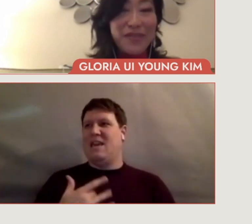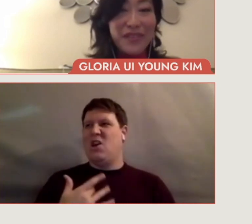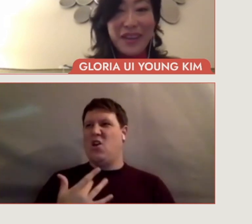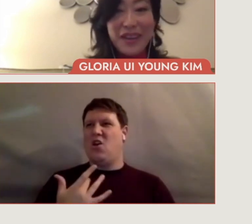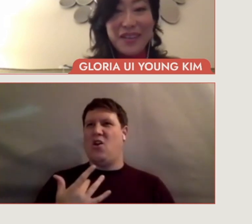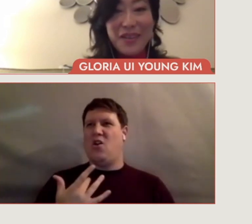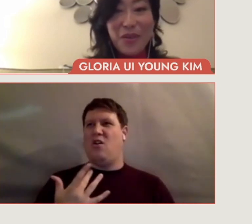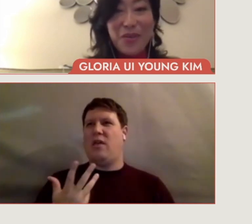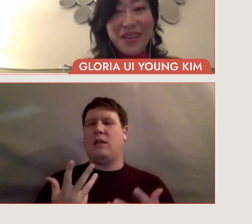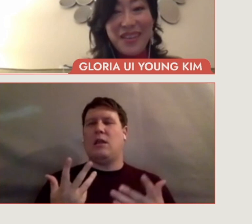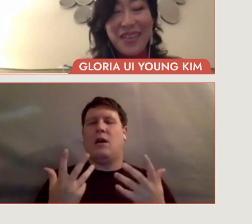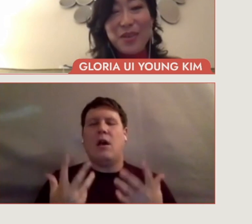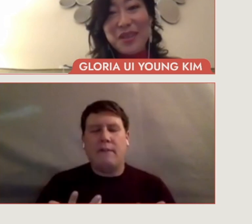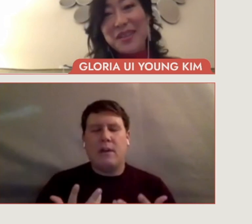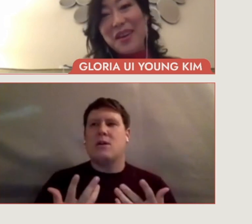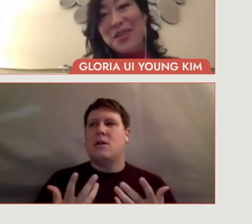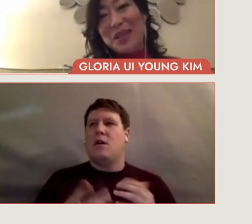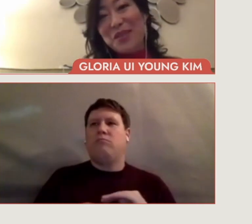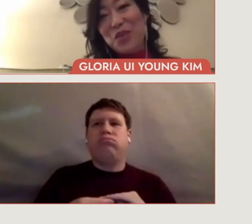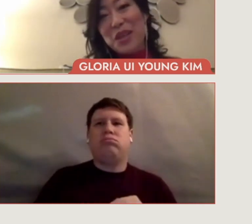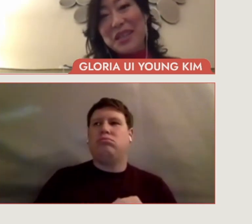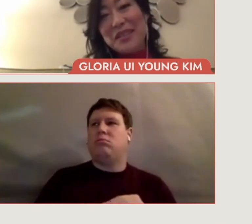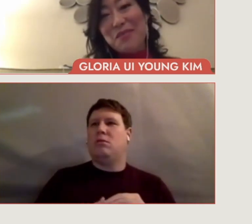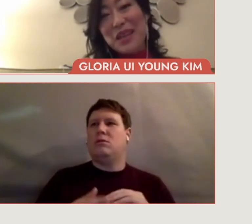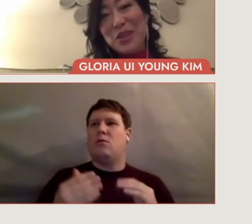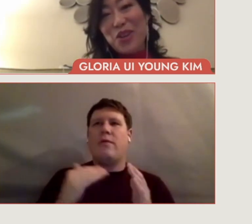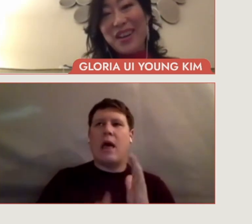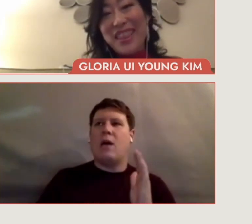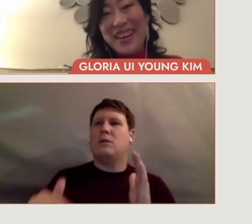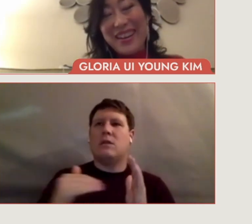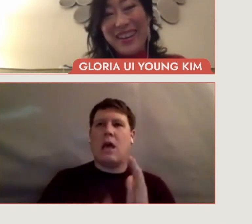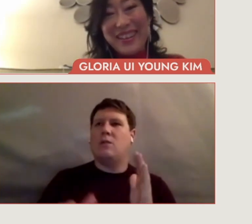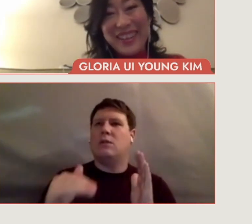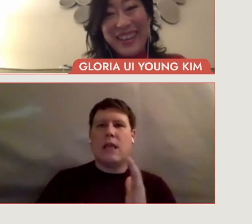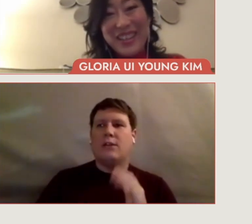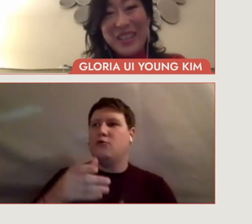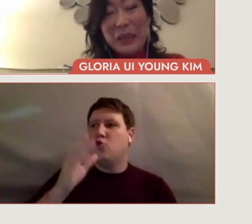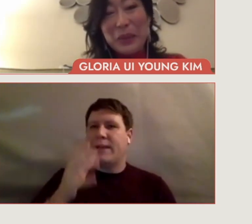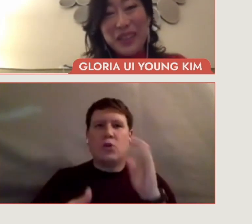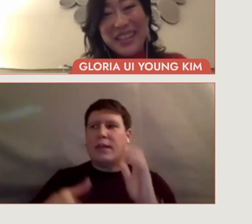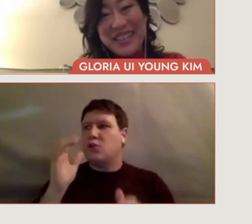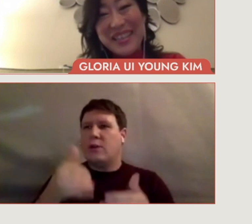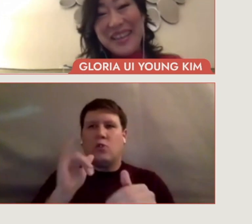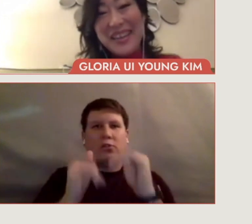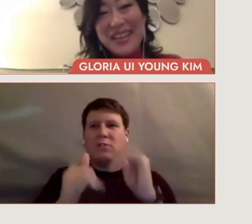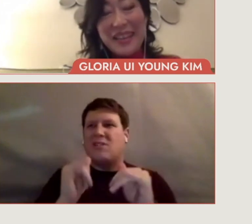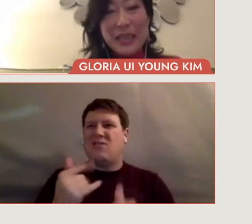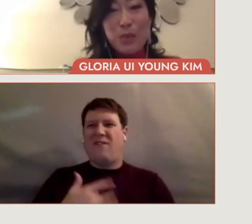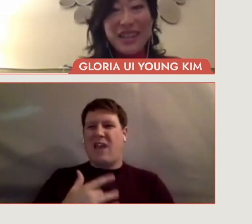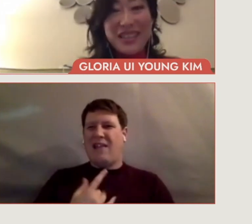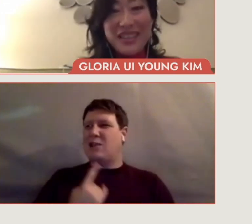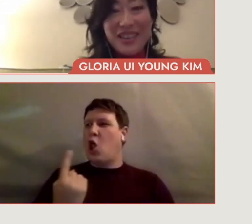of like, you know, thousands and thousands of drinks being drunk there, and like just the loneliness in